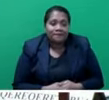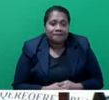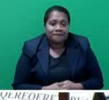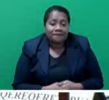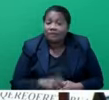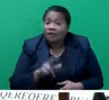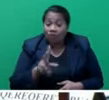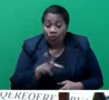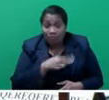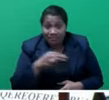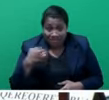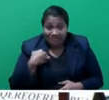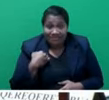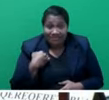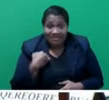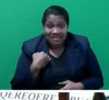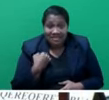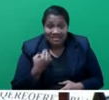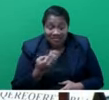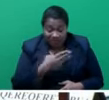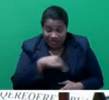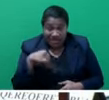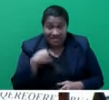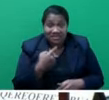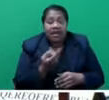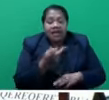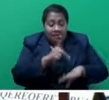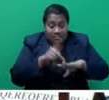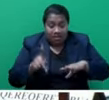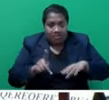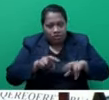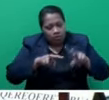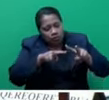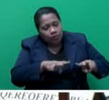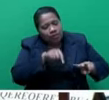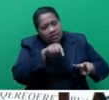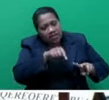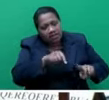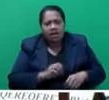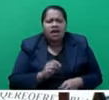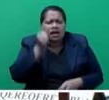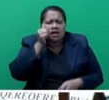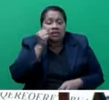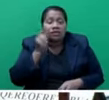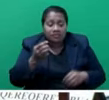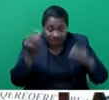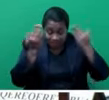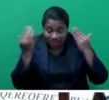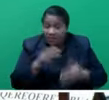ministers, for the Parliament to look at that. And I know, Mr. Speaker,